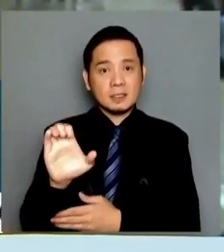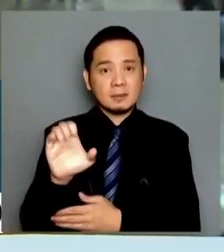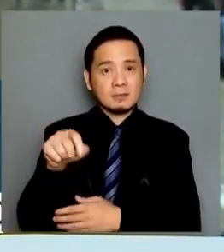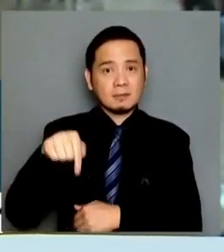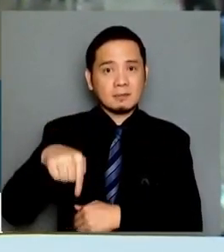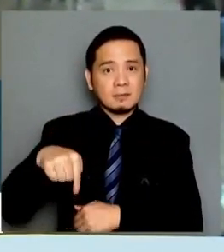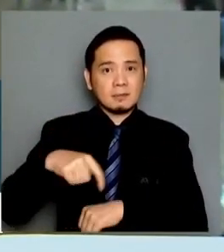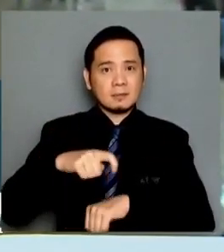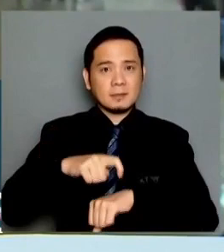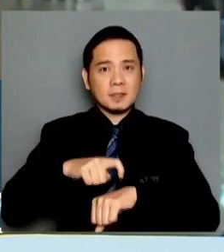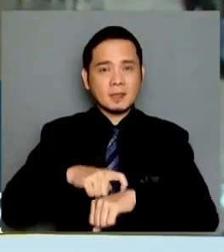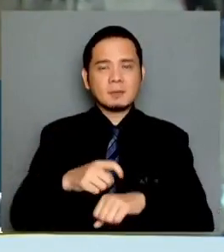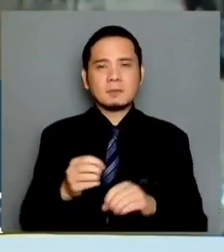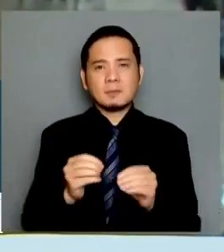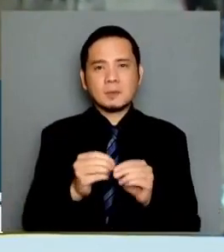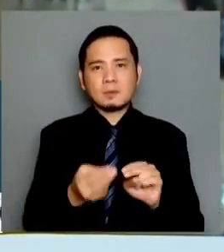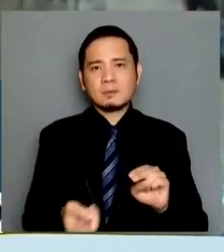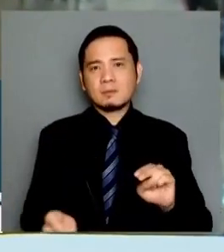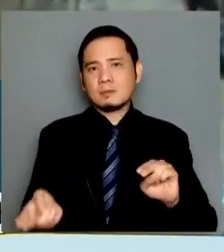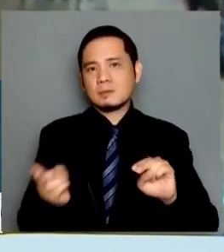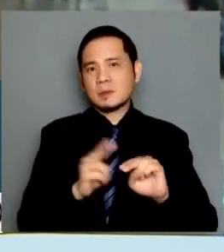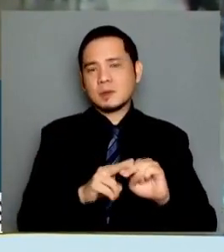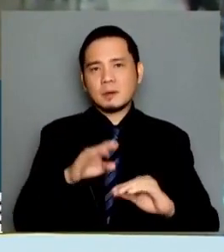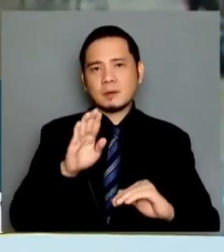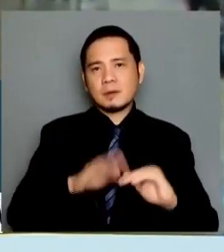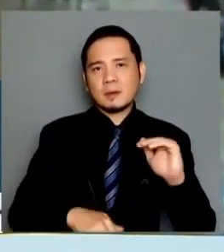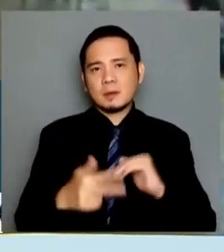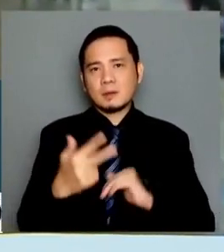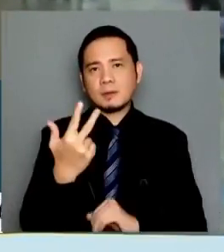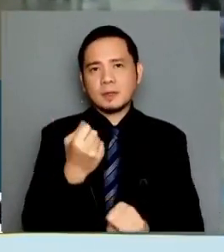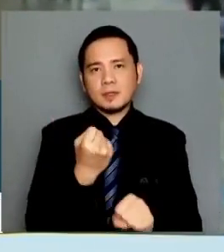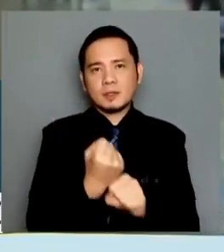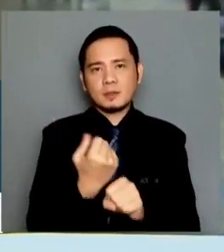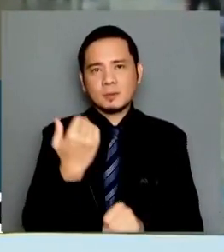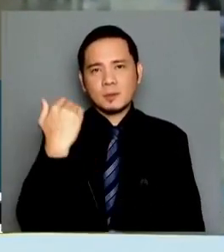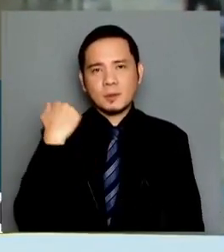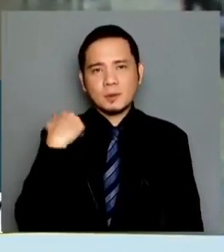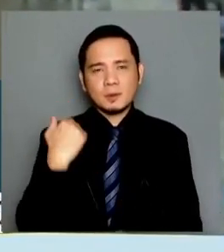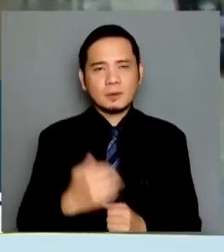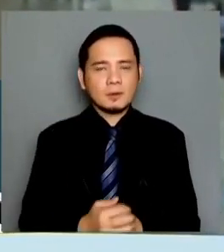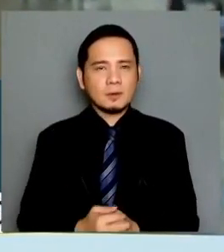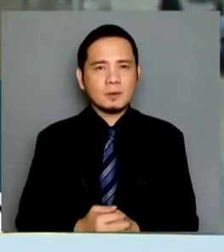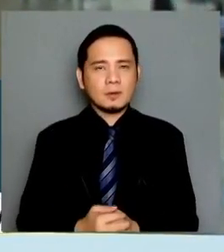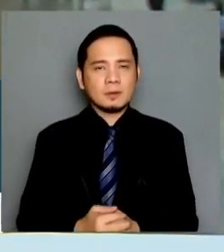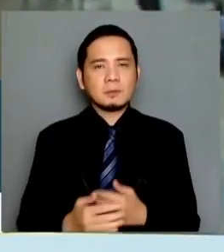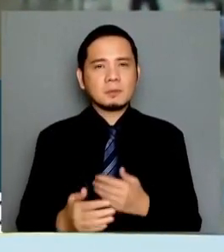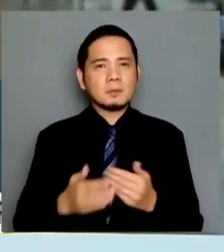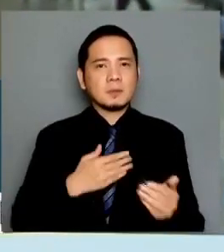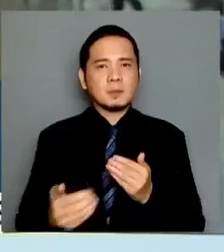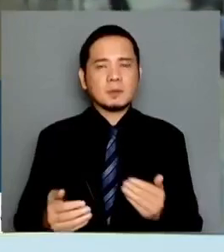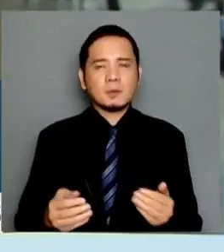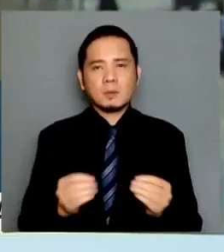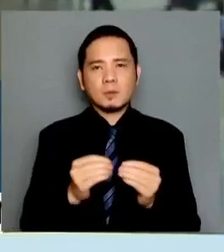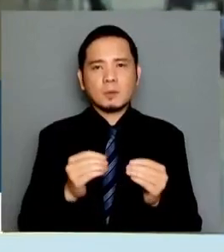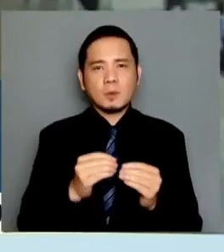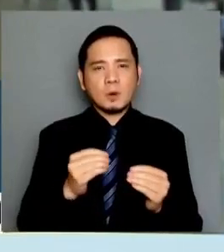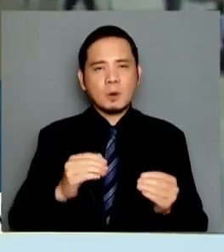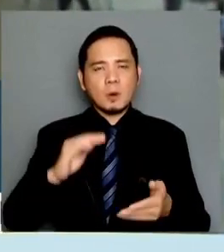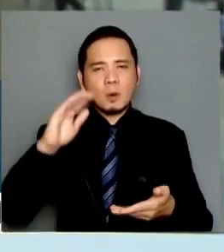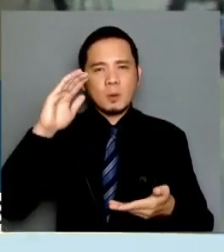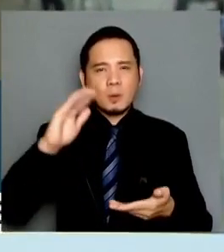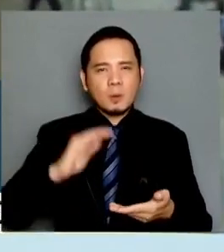actually exceeded pre-pandemic levels amid more relaxed restrictions against COVID-19. The